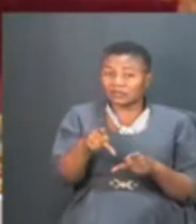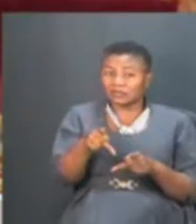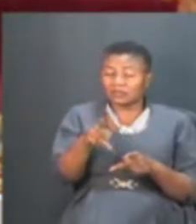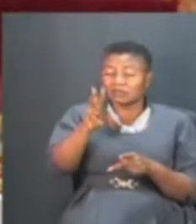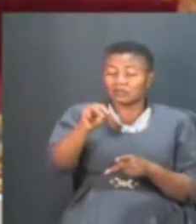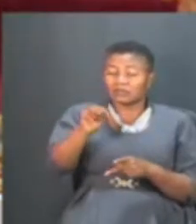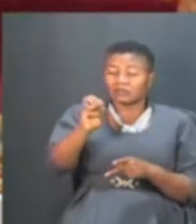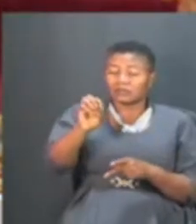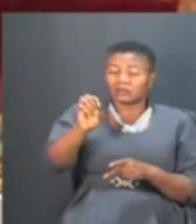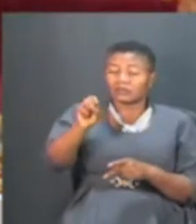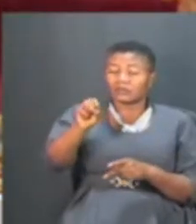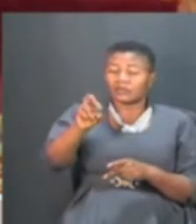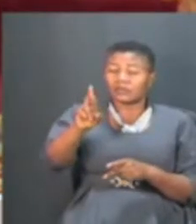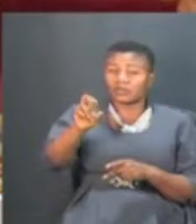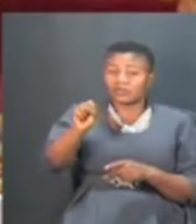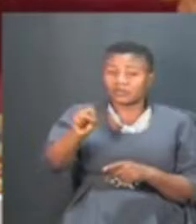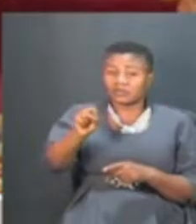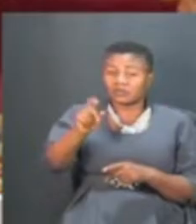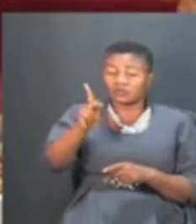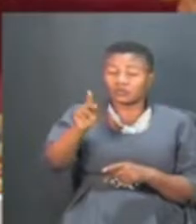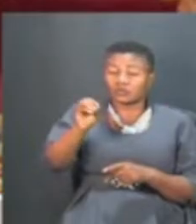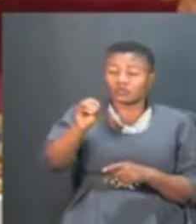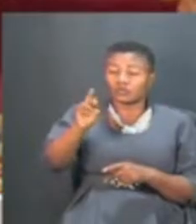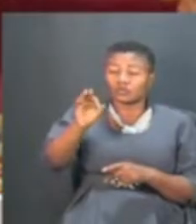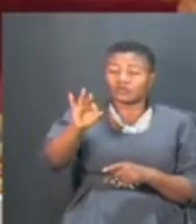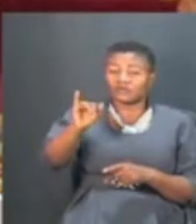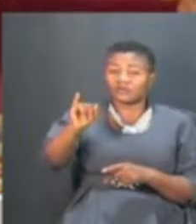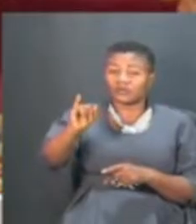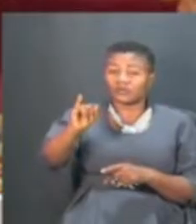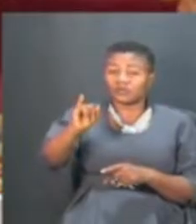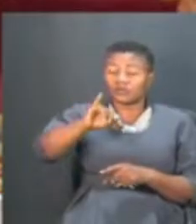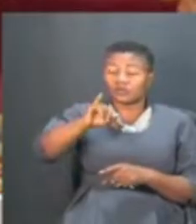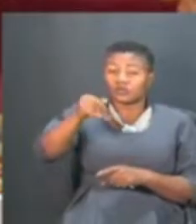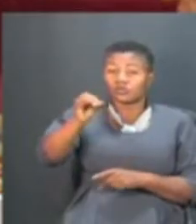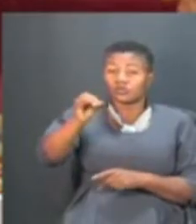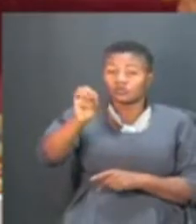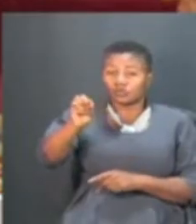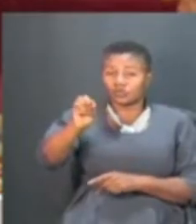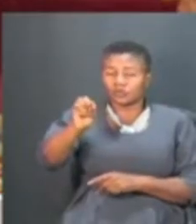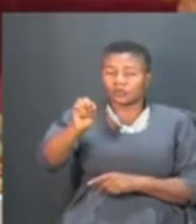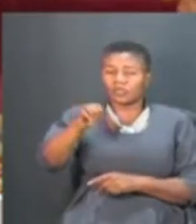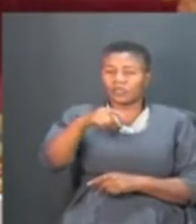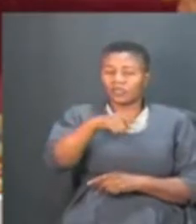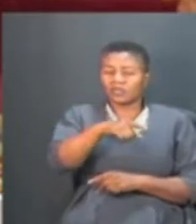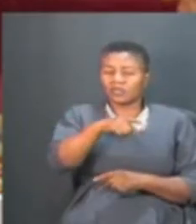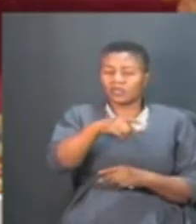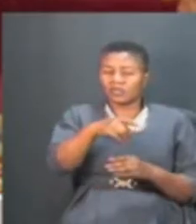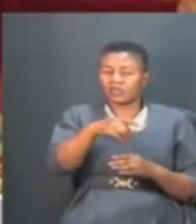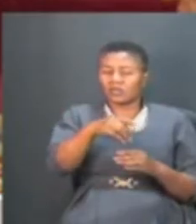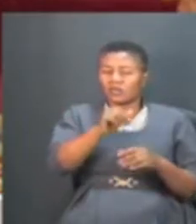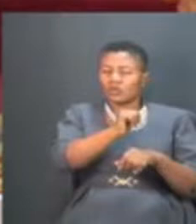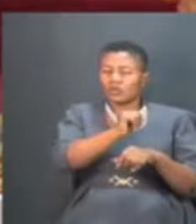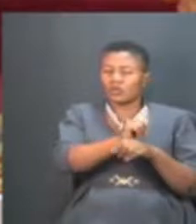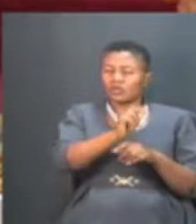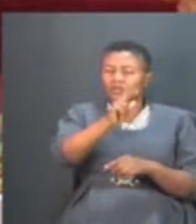Measures Kofi Job. And this particular one, the contract sum is